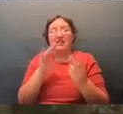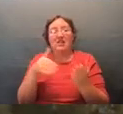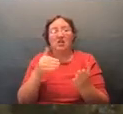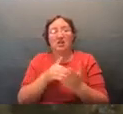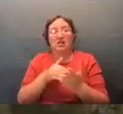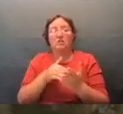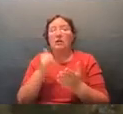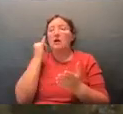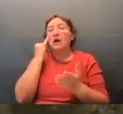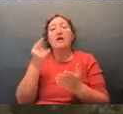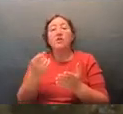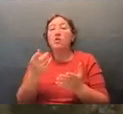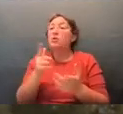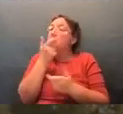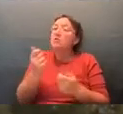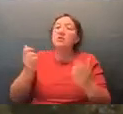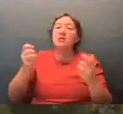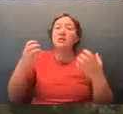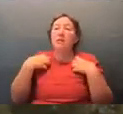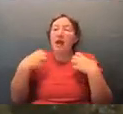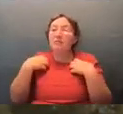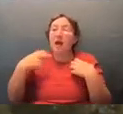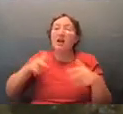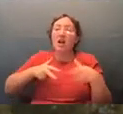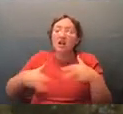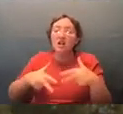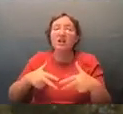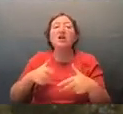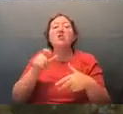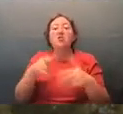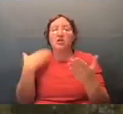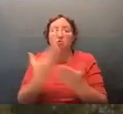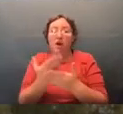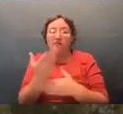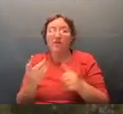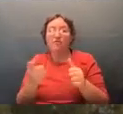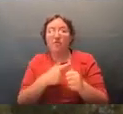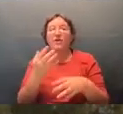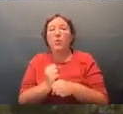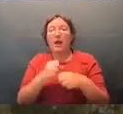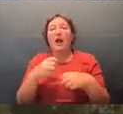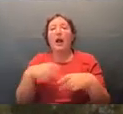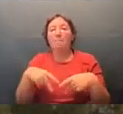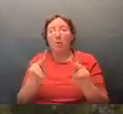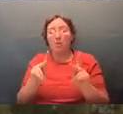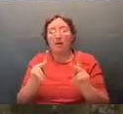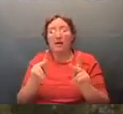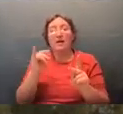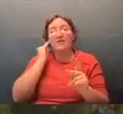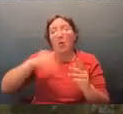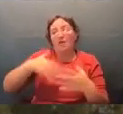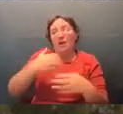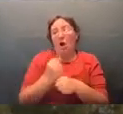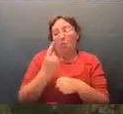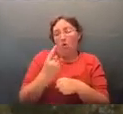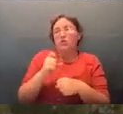to do any backpacking up in the Sierras, we're going to come here first and get our permit if we don't have one